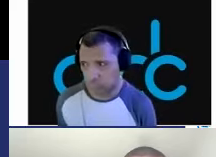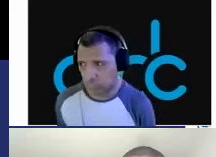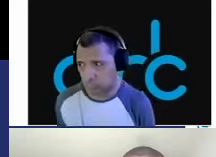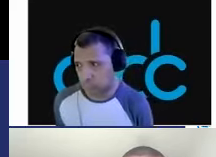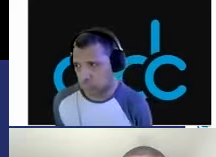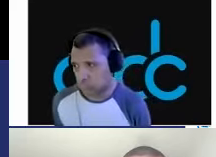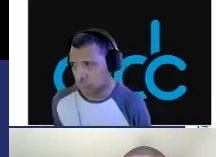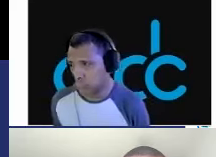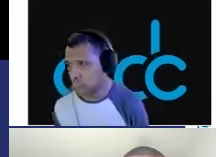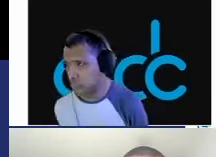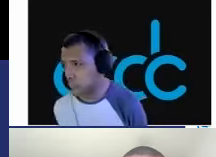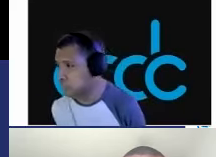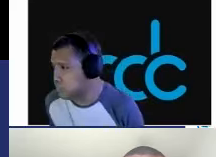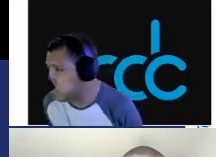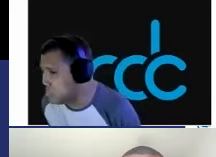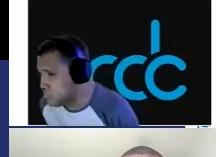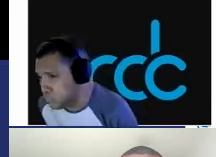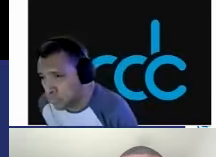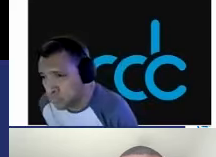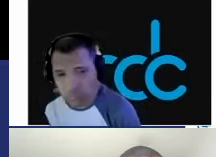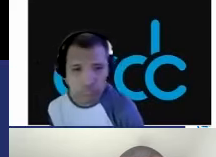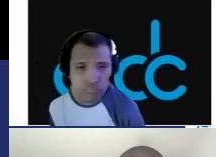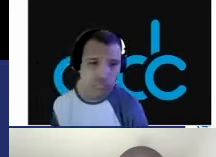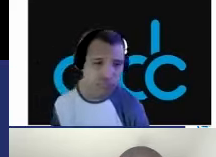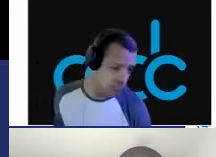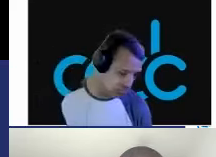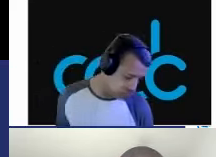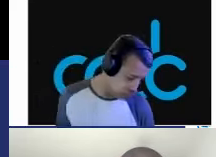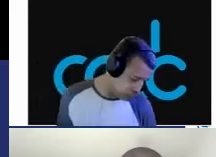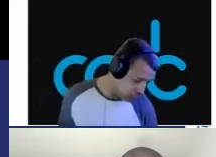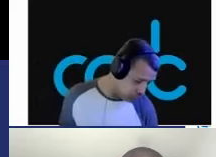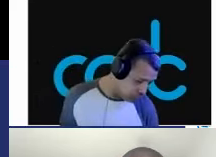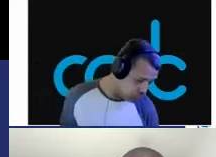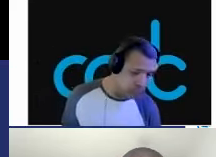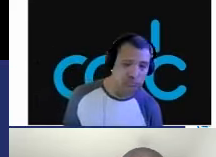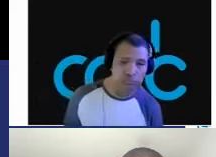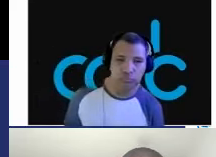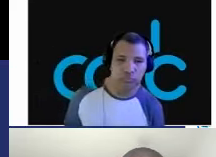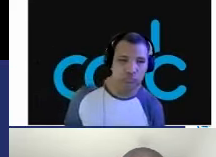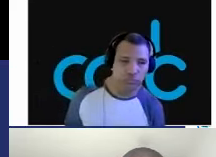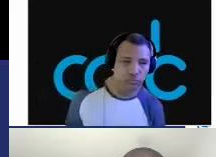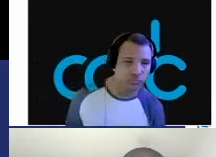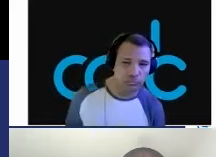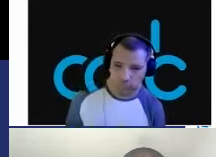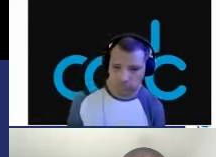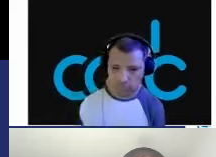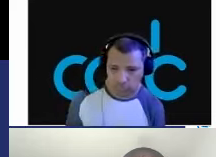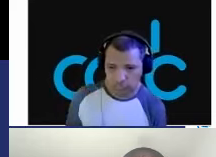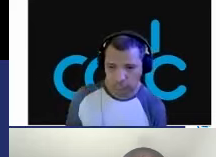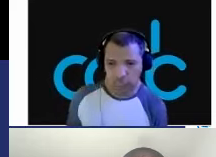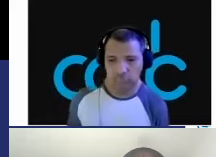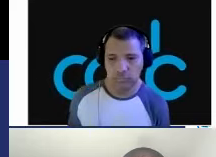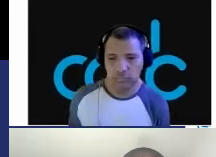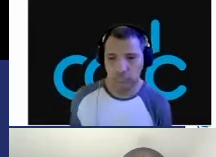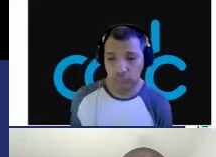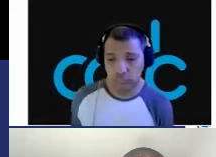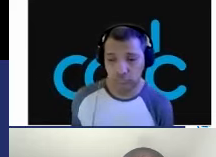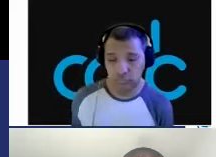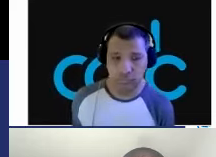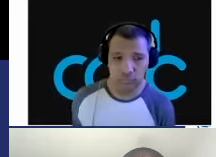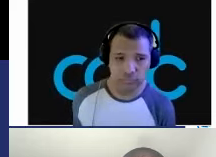and it needs to be reflected in our data. I think not always, the data doesn't always really reflect the reality. It's not completely neutral in that